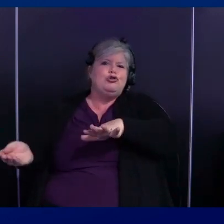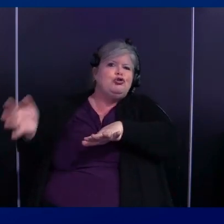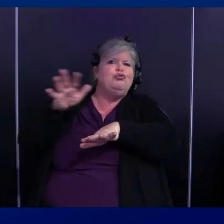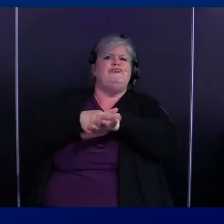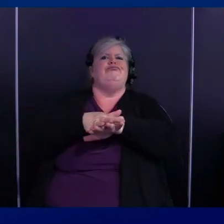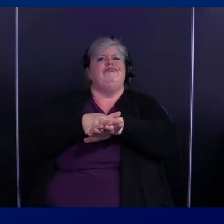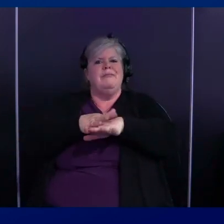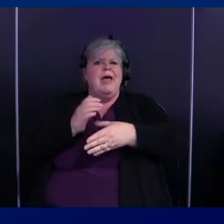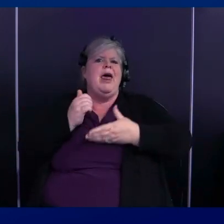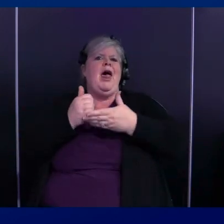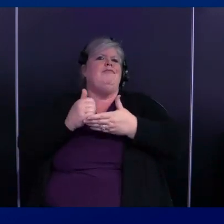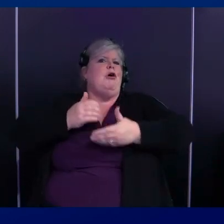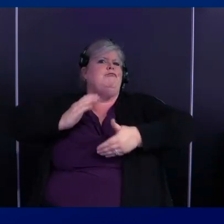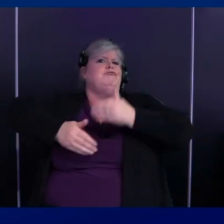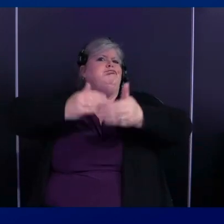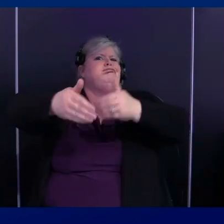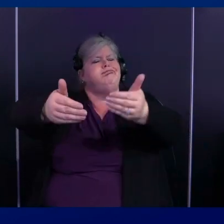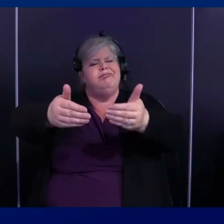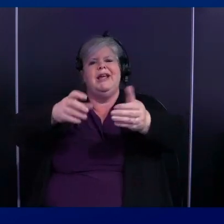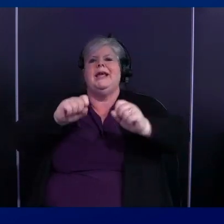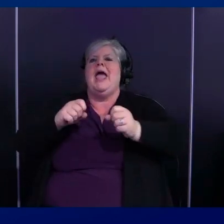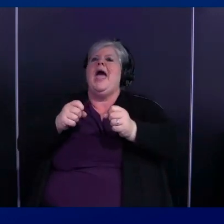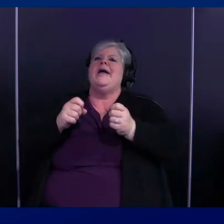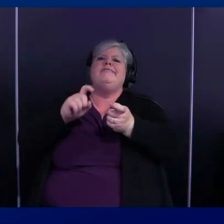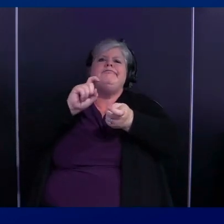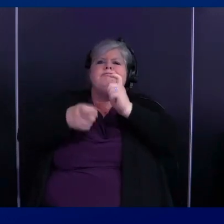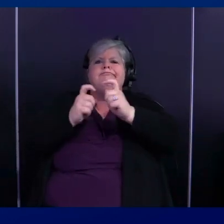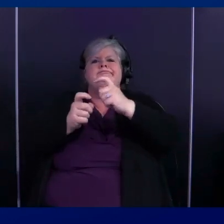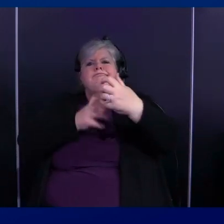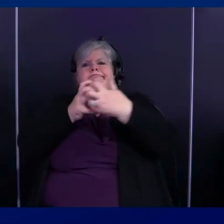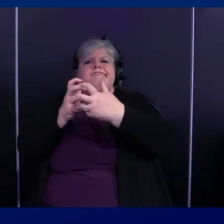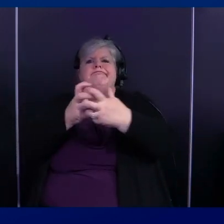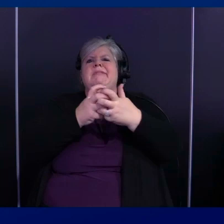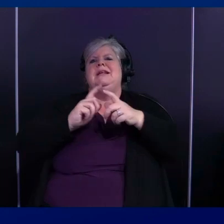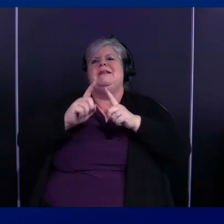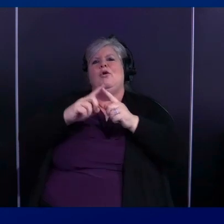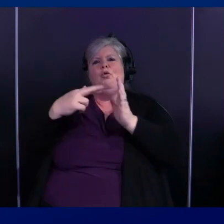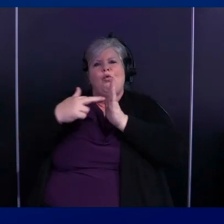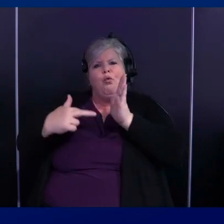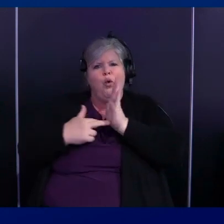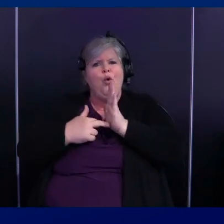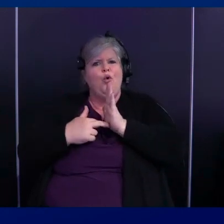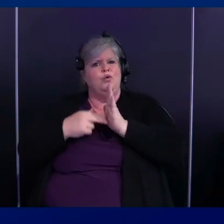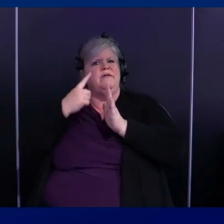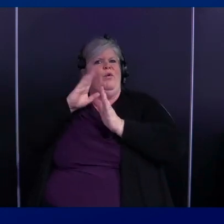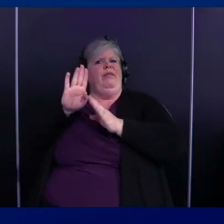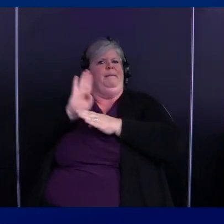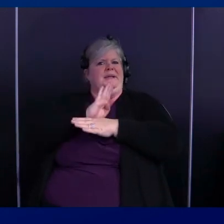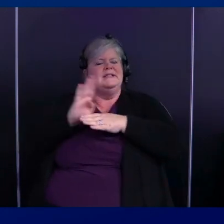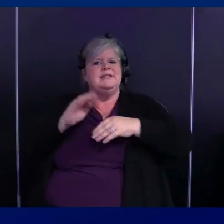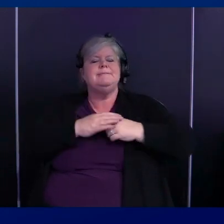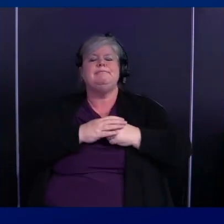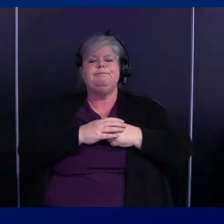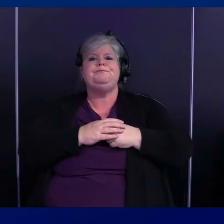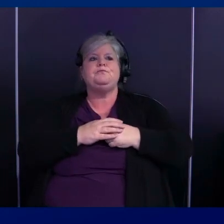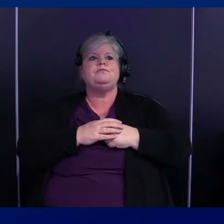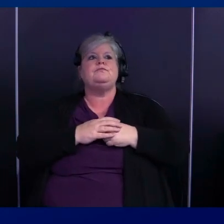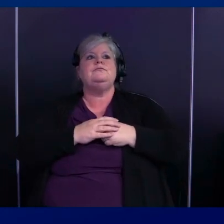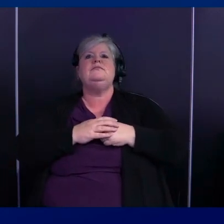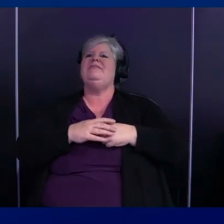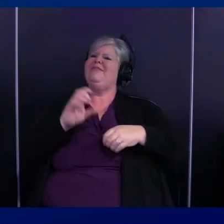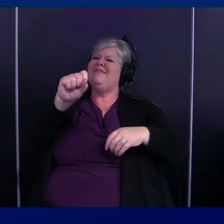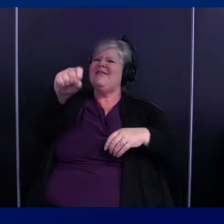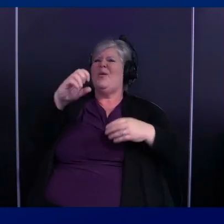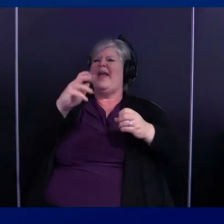then they can go on to customize the rules and the notifications they're receiving. Yeah. So tell us a little